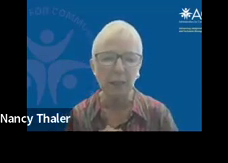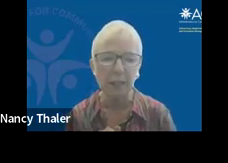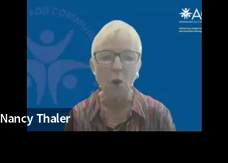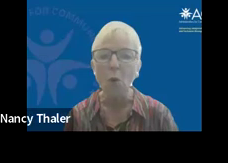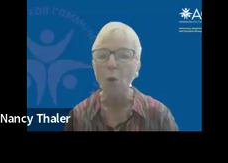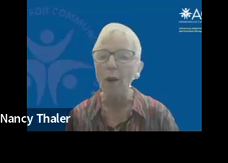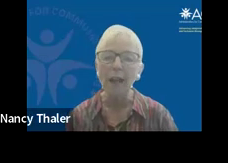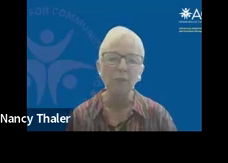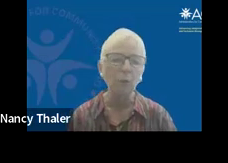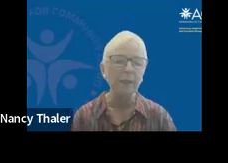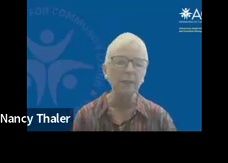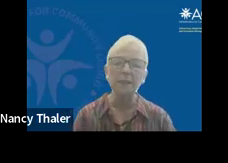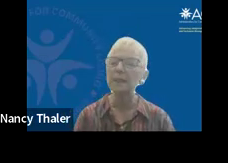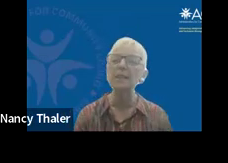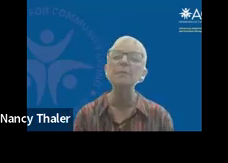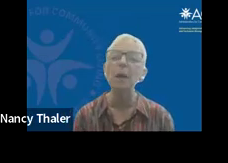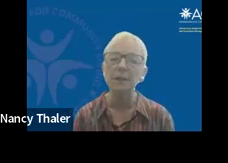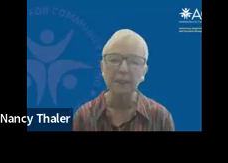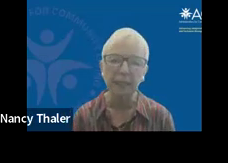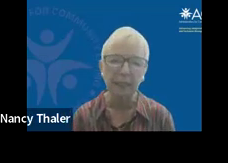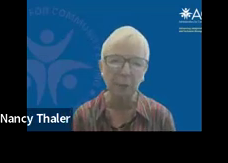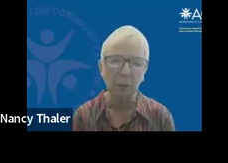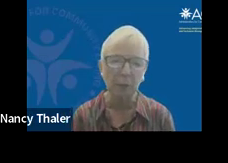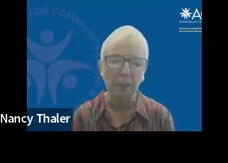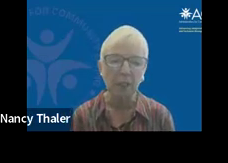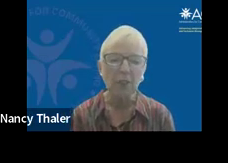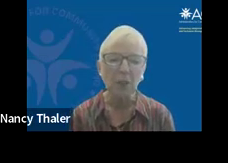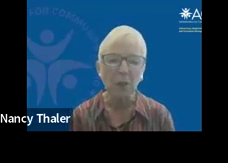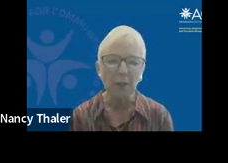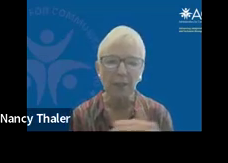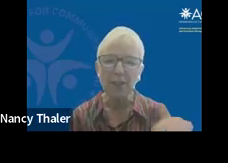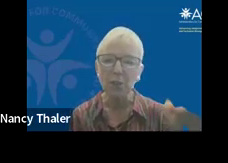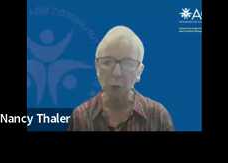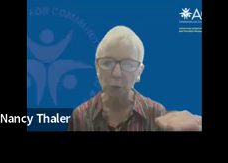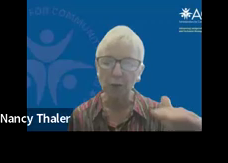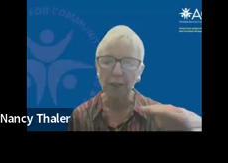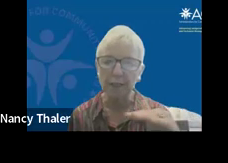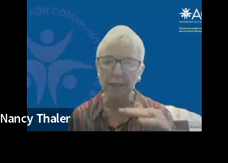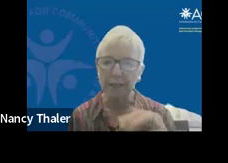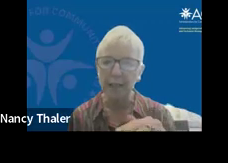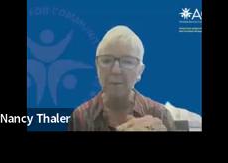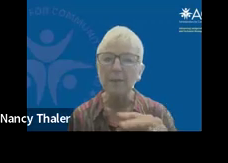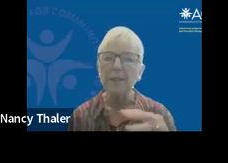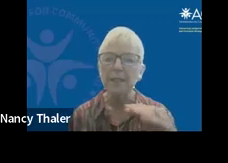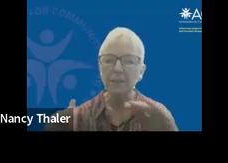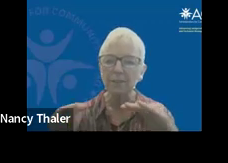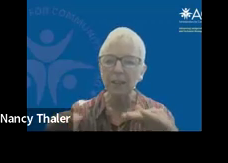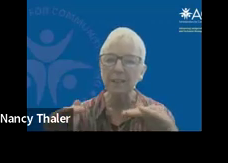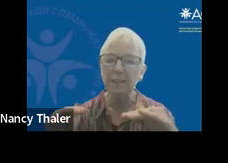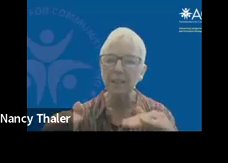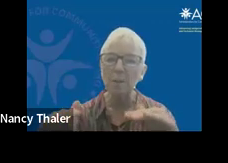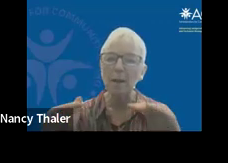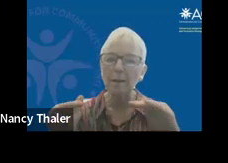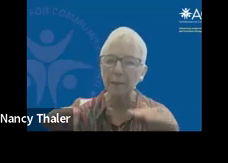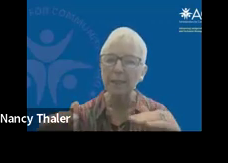doctor. Well, or I have waited 6 months to get an appointment. So this rule is an attempt to